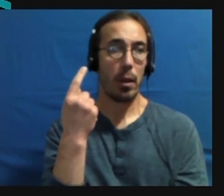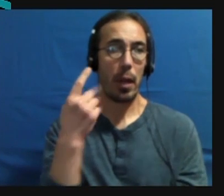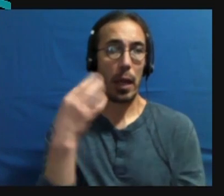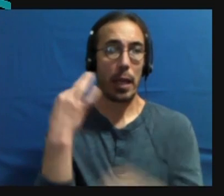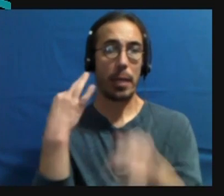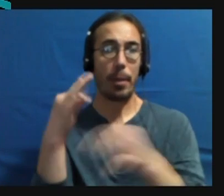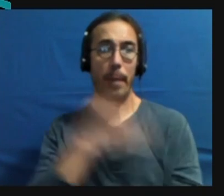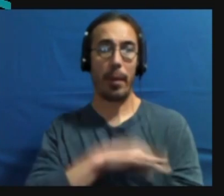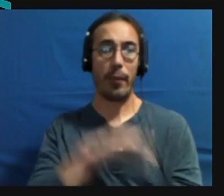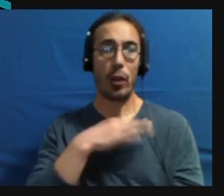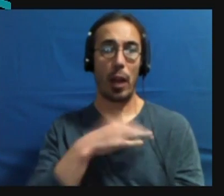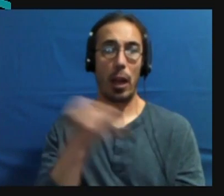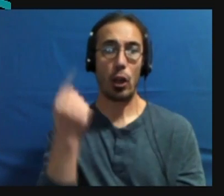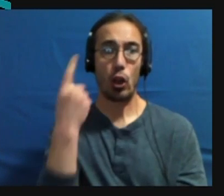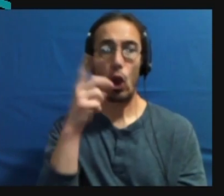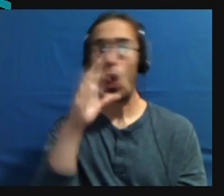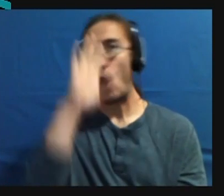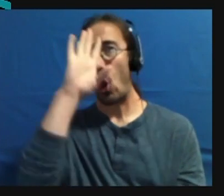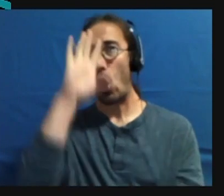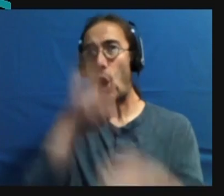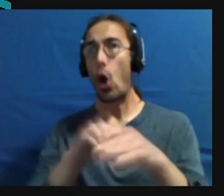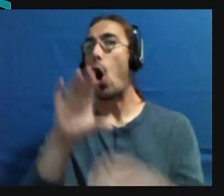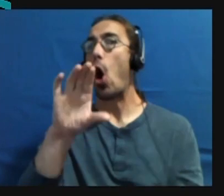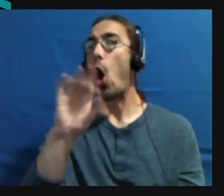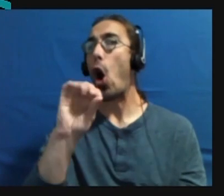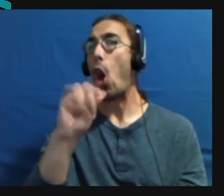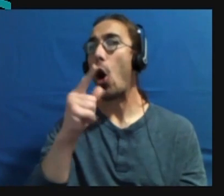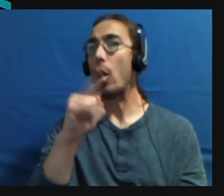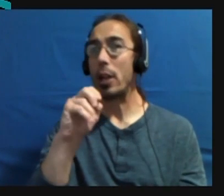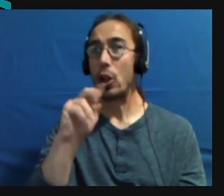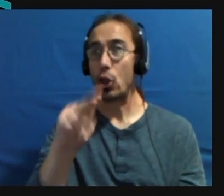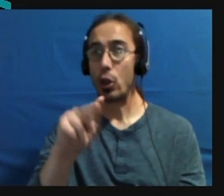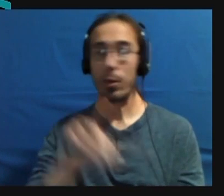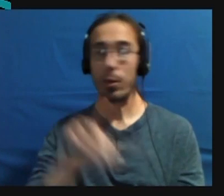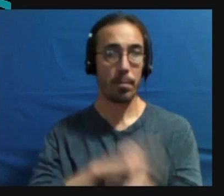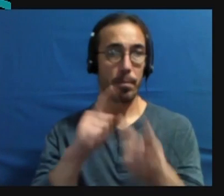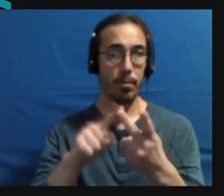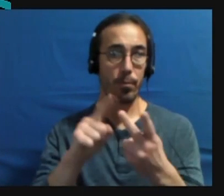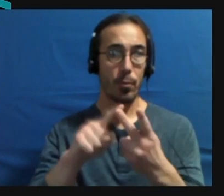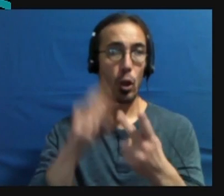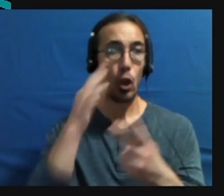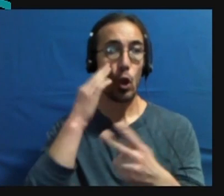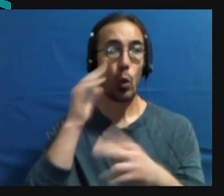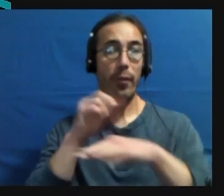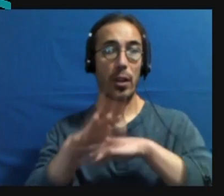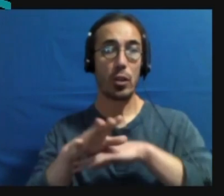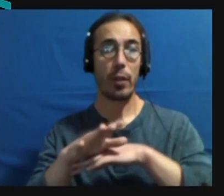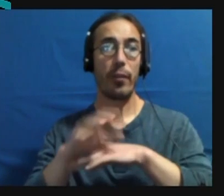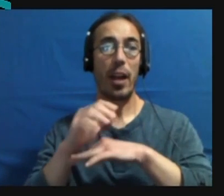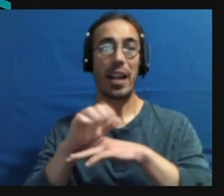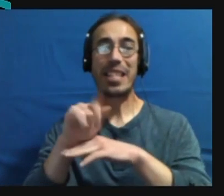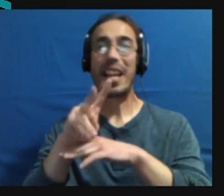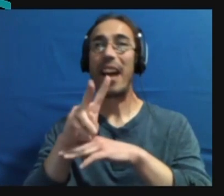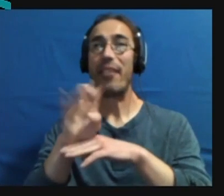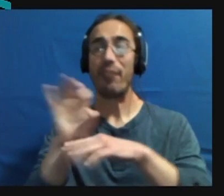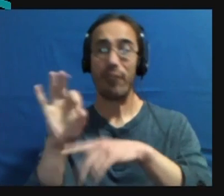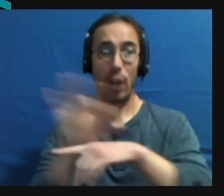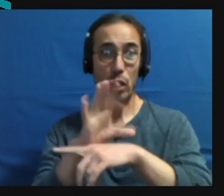the benefits of understanding autistic cognition, breaking down the effects of executive functioning on behavior,